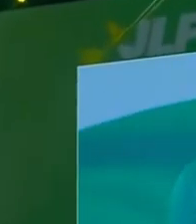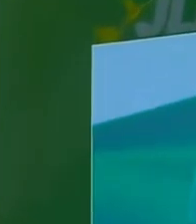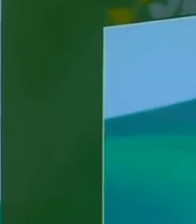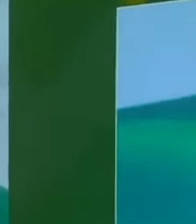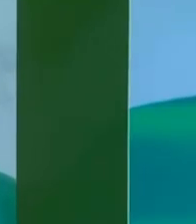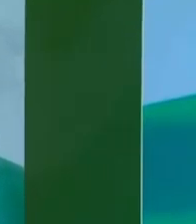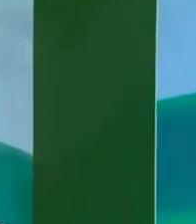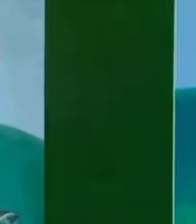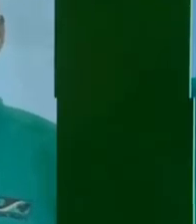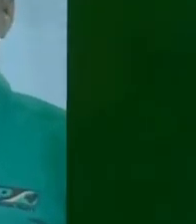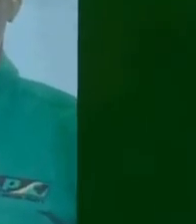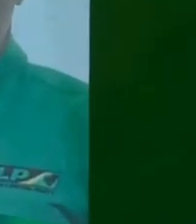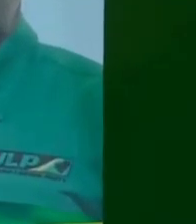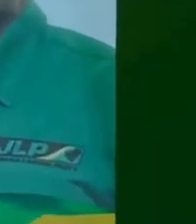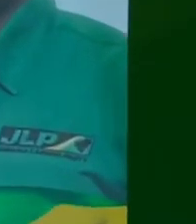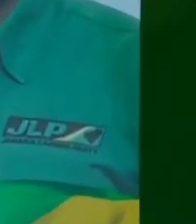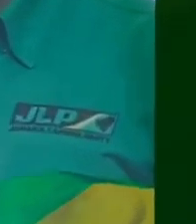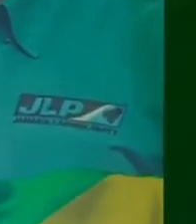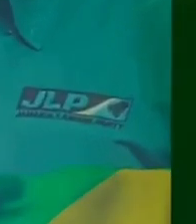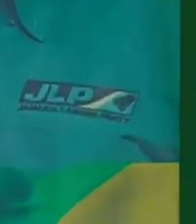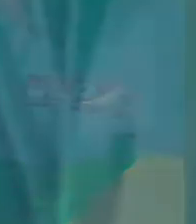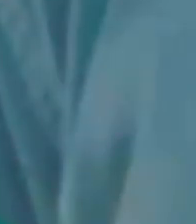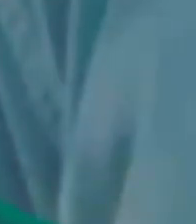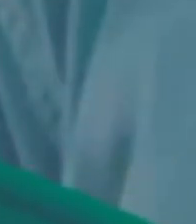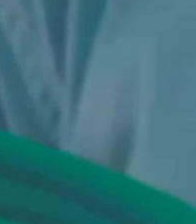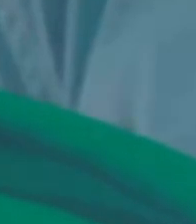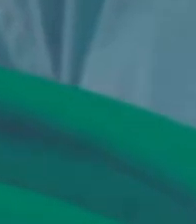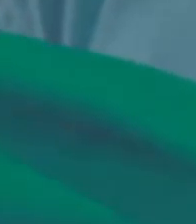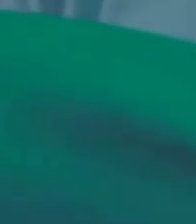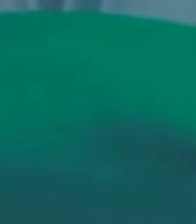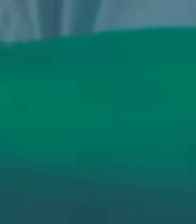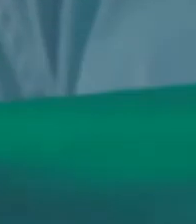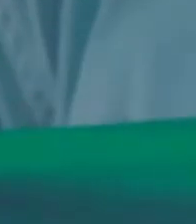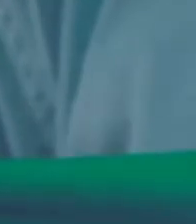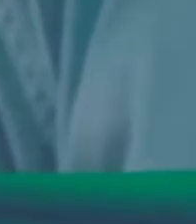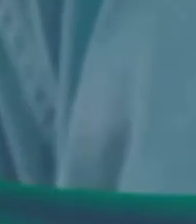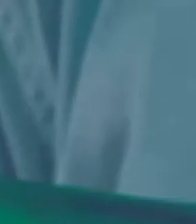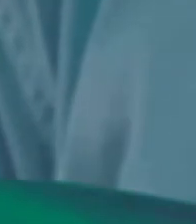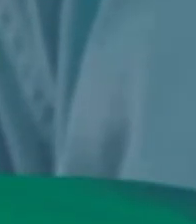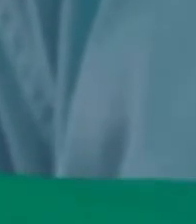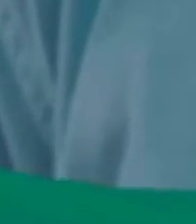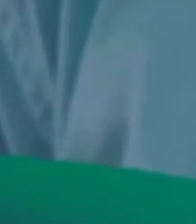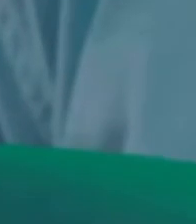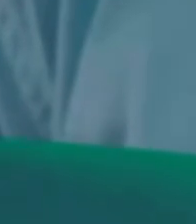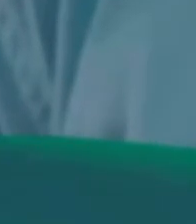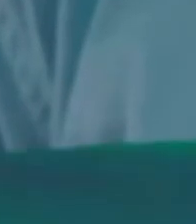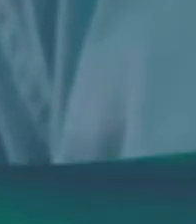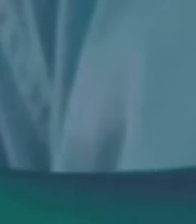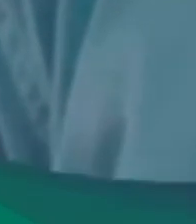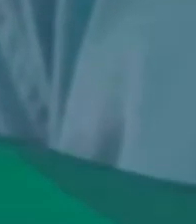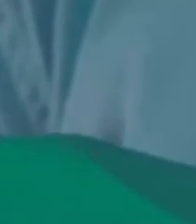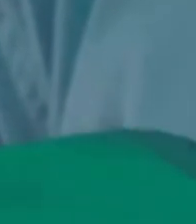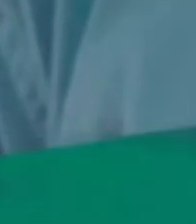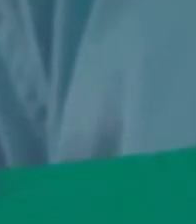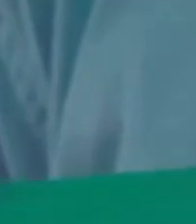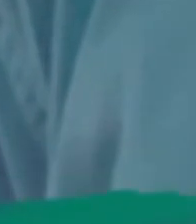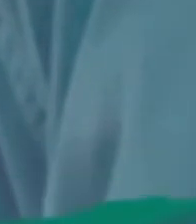8 minutes from the top of the road to get into the National